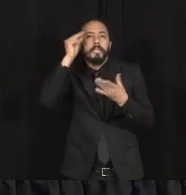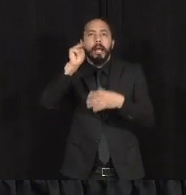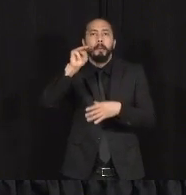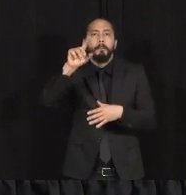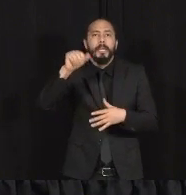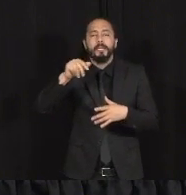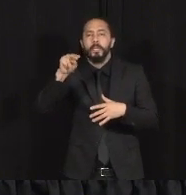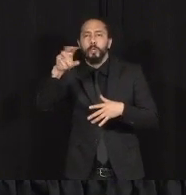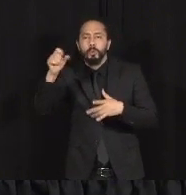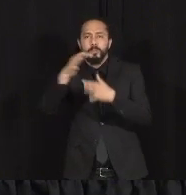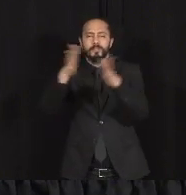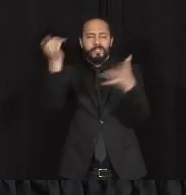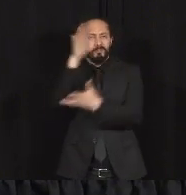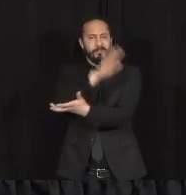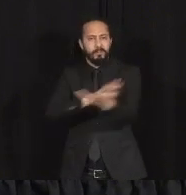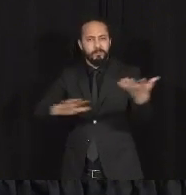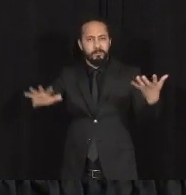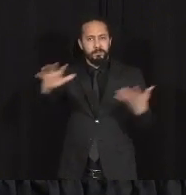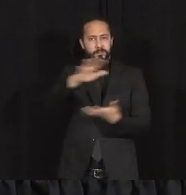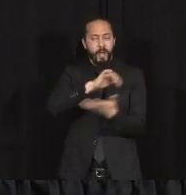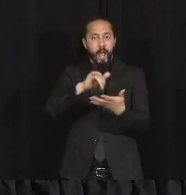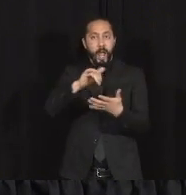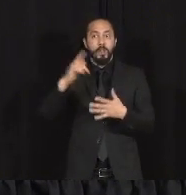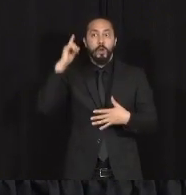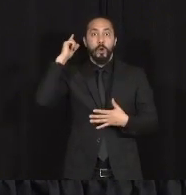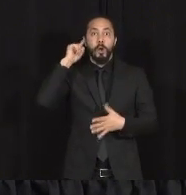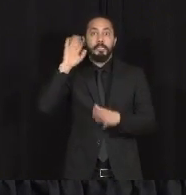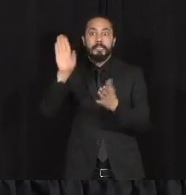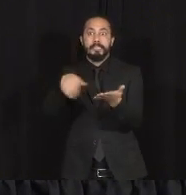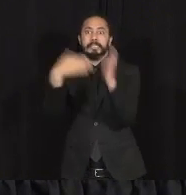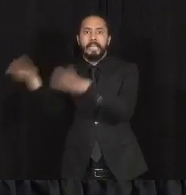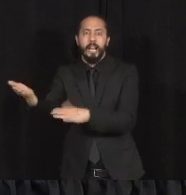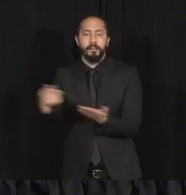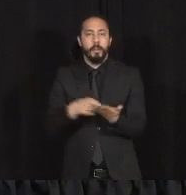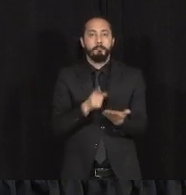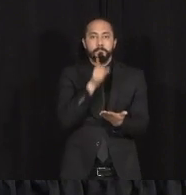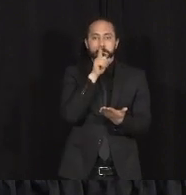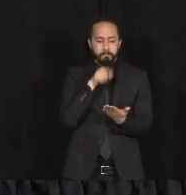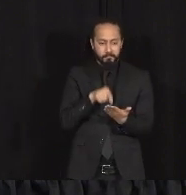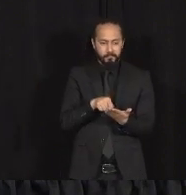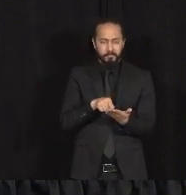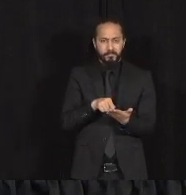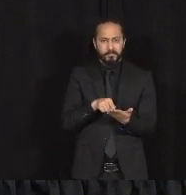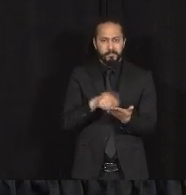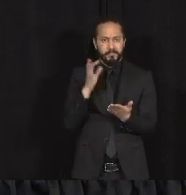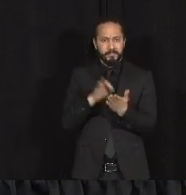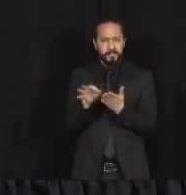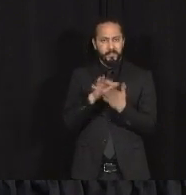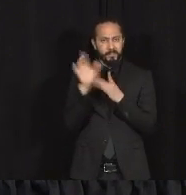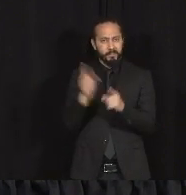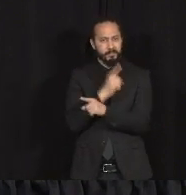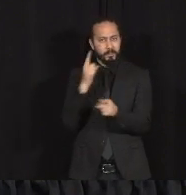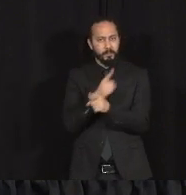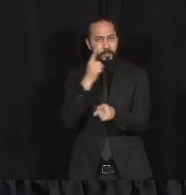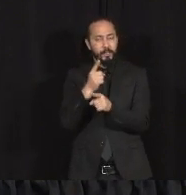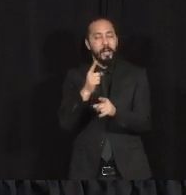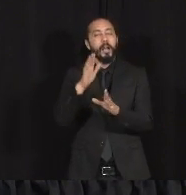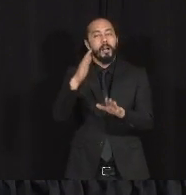be frustrating when the deaths count does not quite tally. But it is important that you